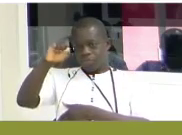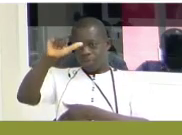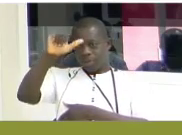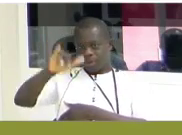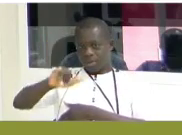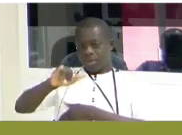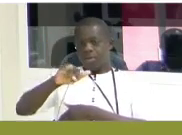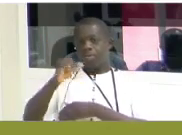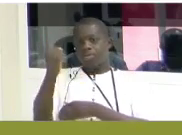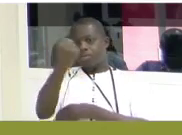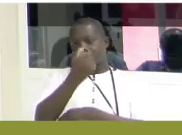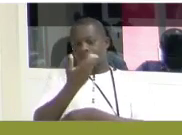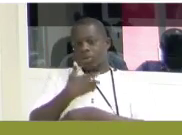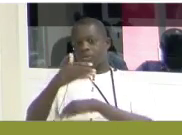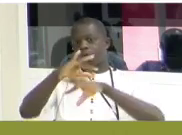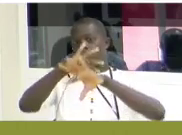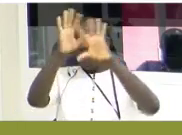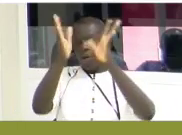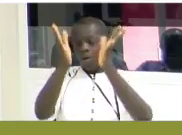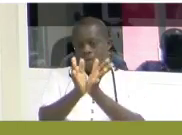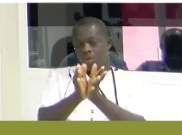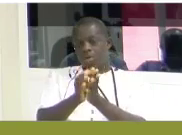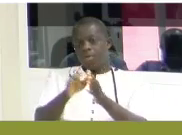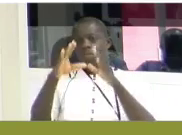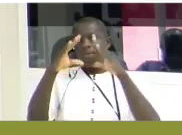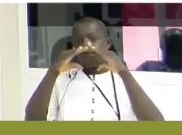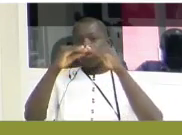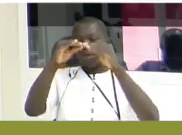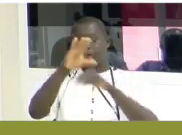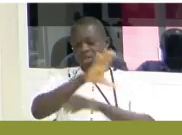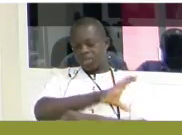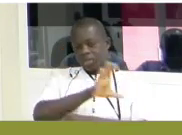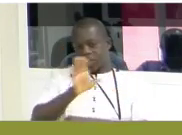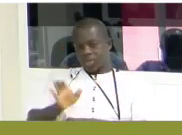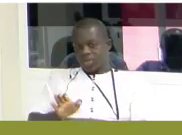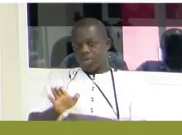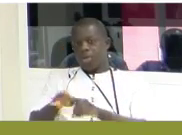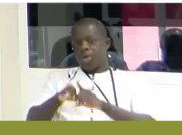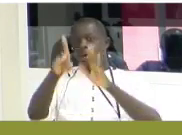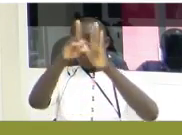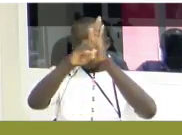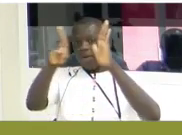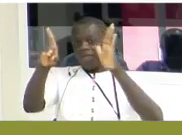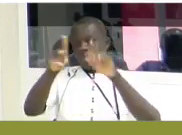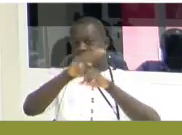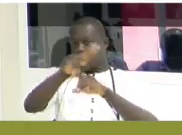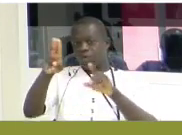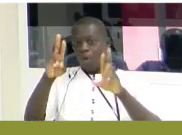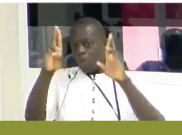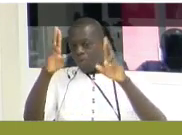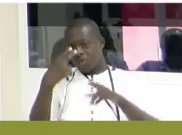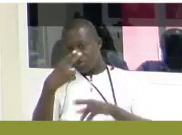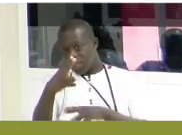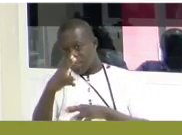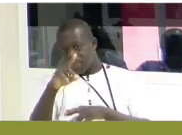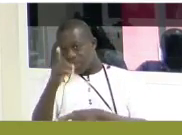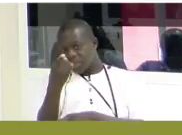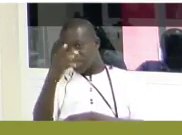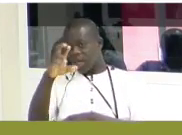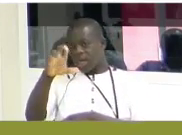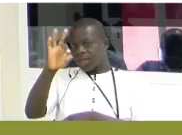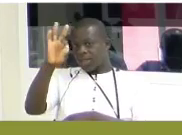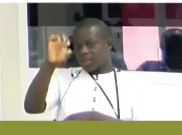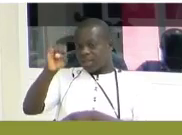media chiefs present. I mean the private media houses. I don't expect to see GRTS DG in that gathering. But the